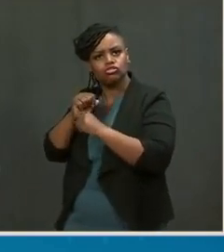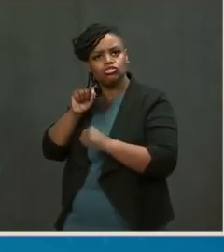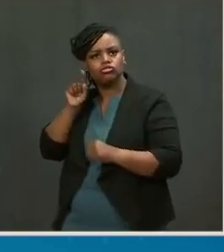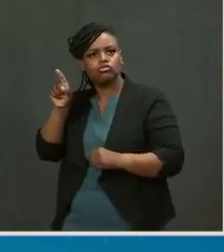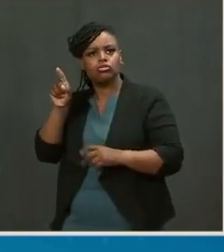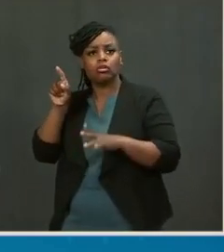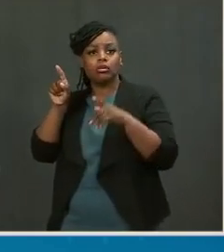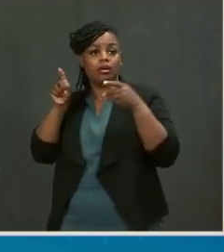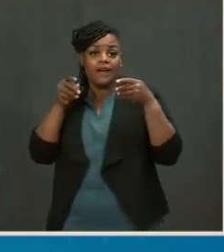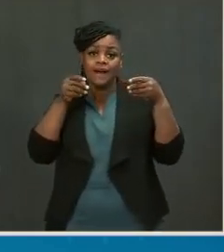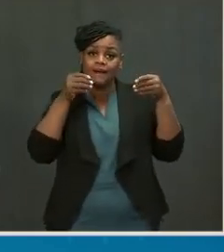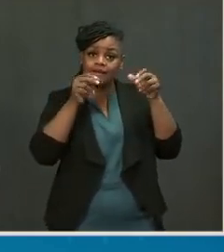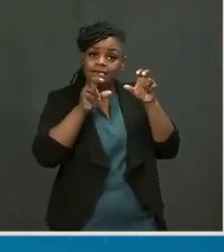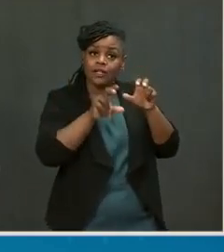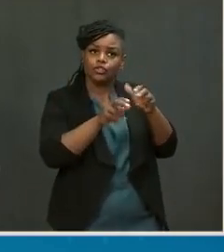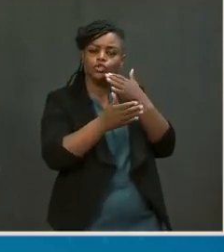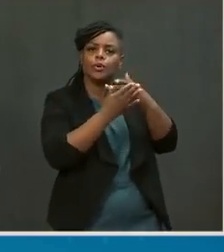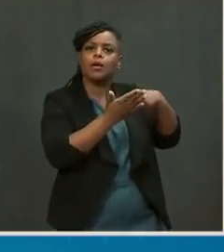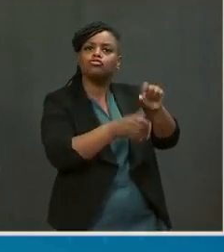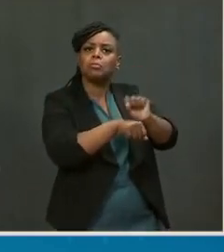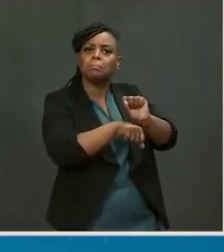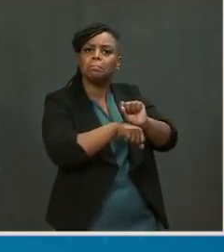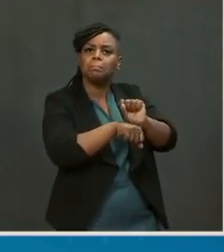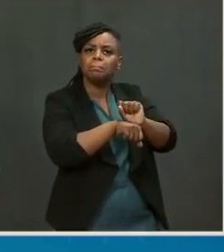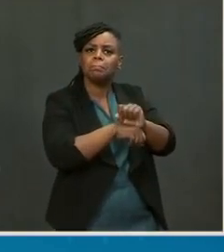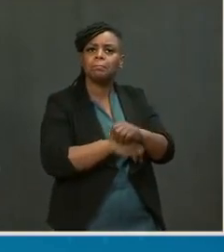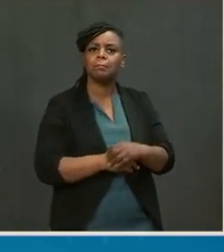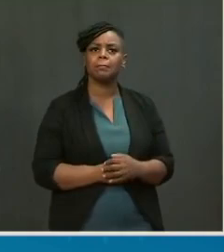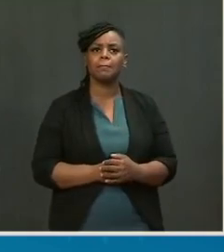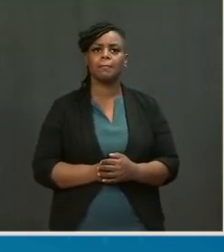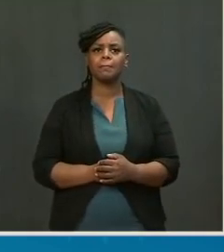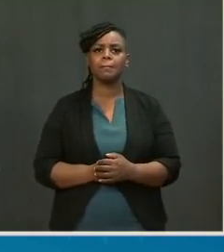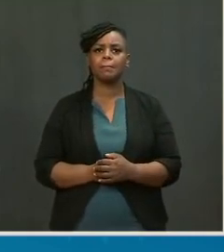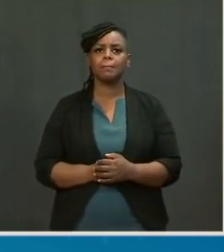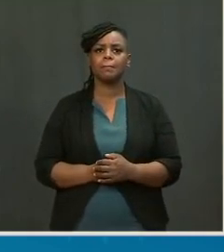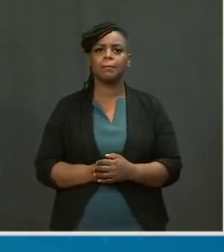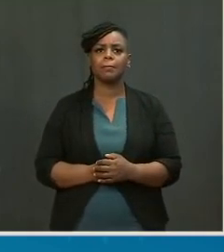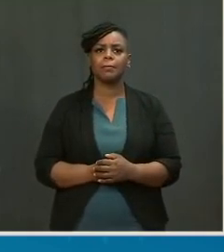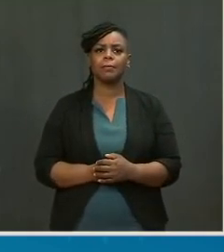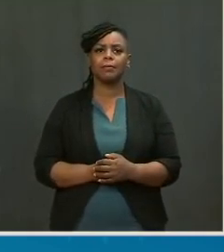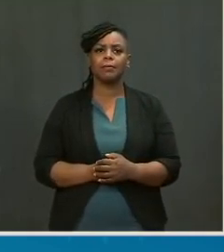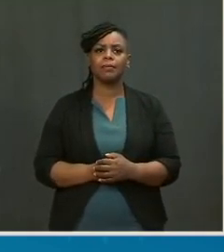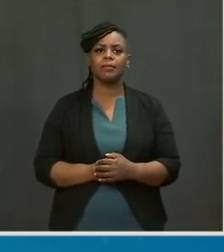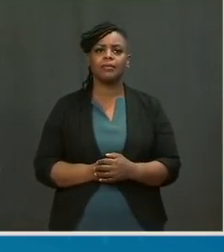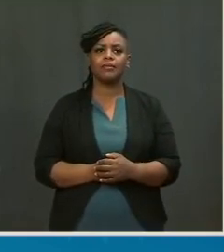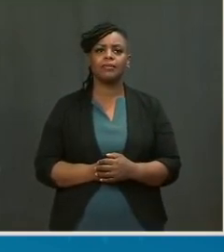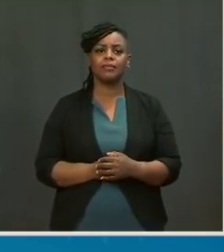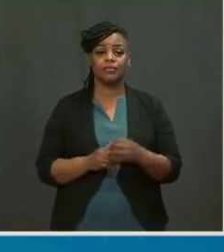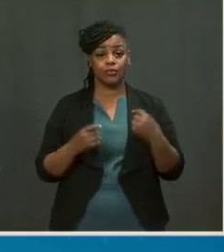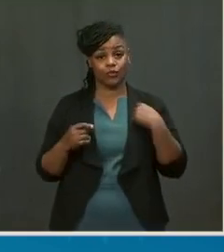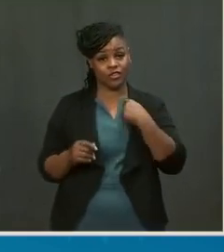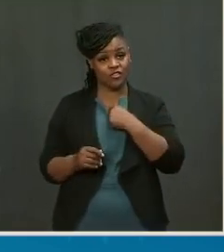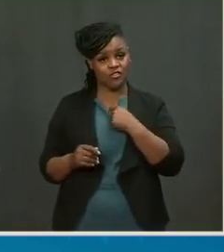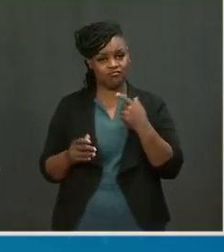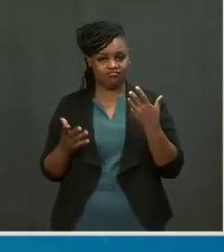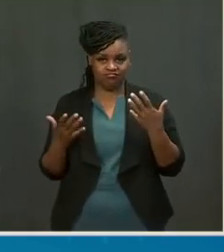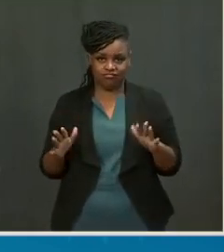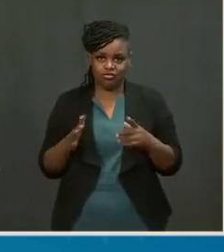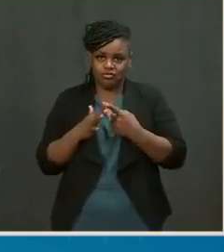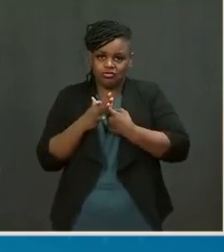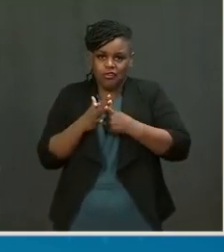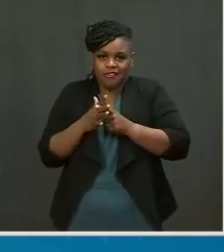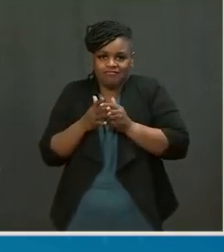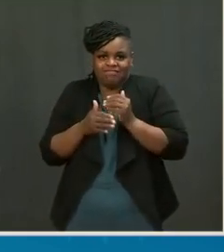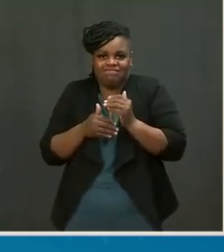the skills that building trades like the IBEW are already teaching apprentices. So it is my